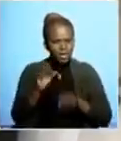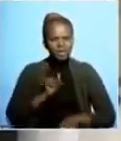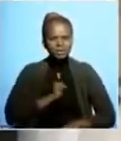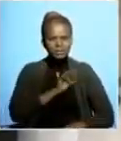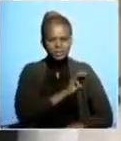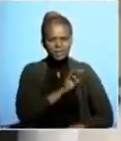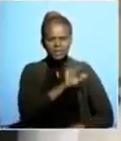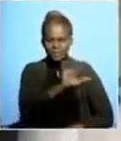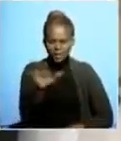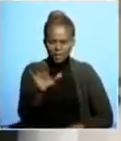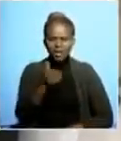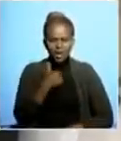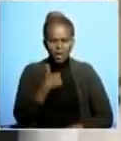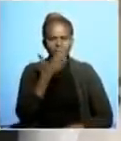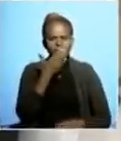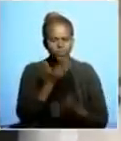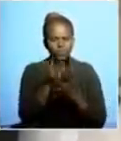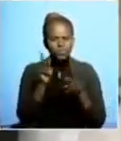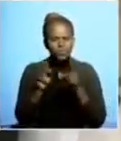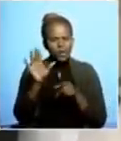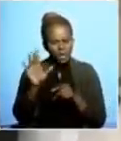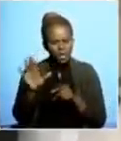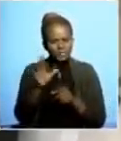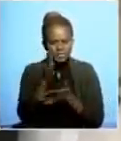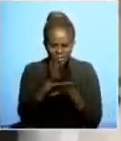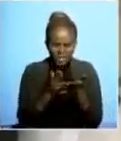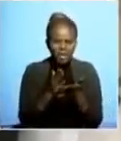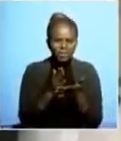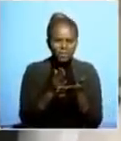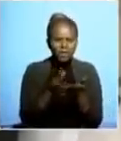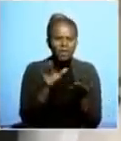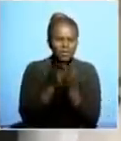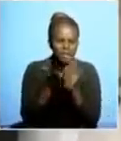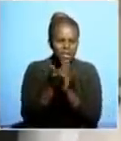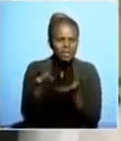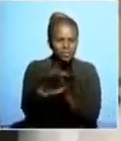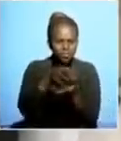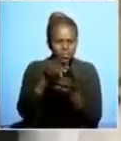There are good people there, but some got compromised over the years.